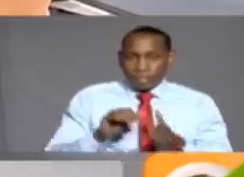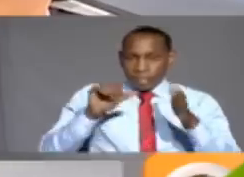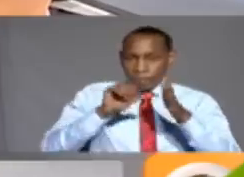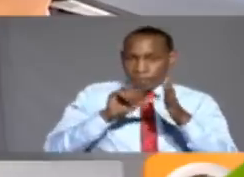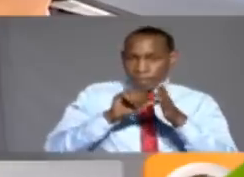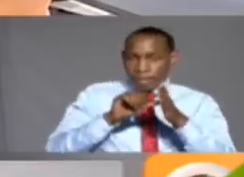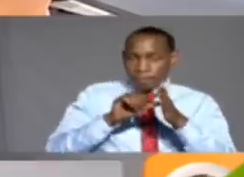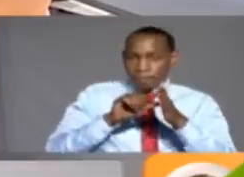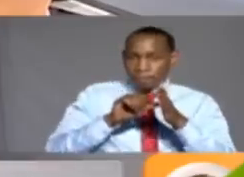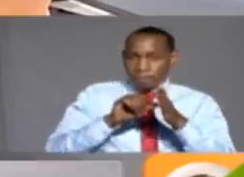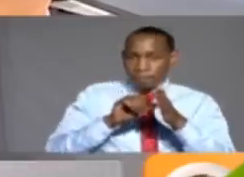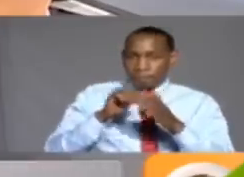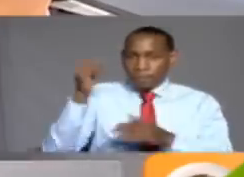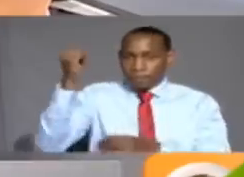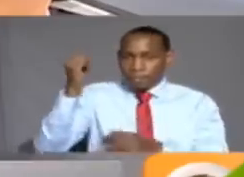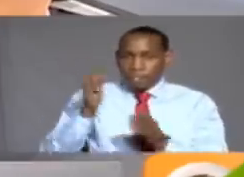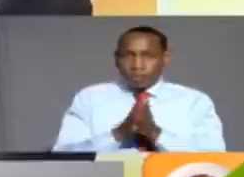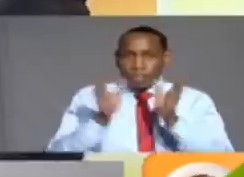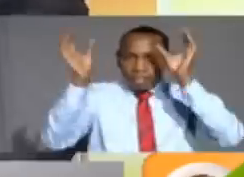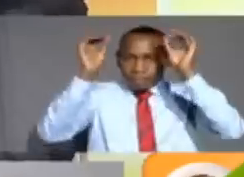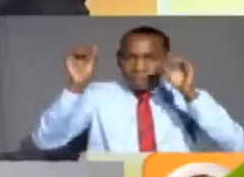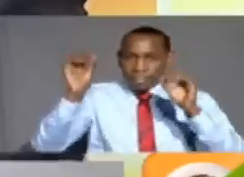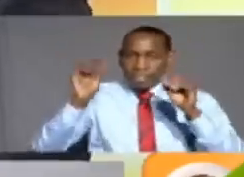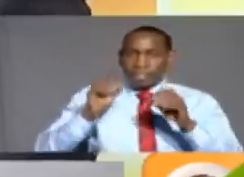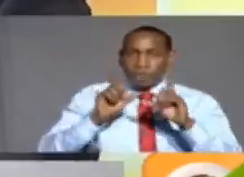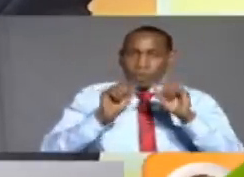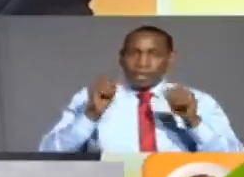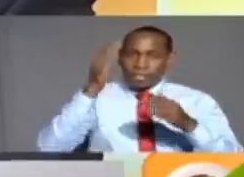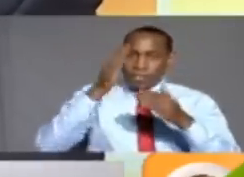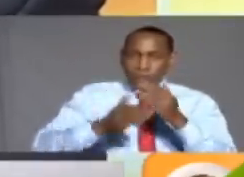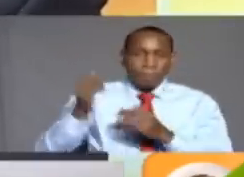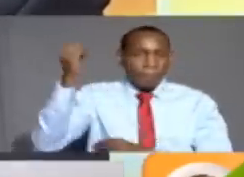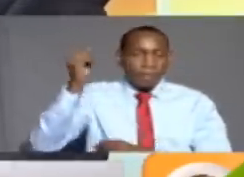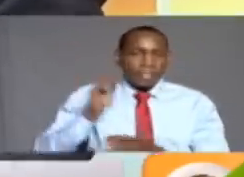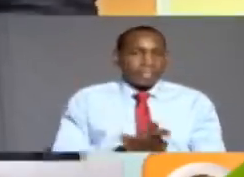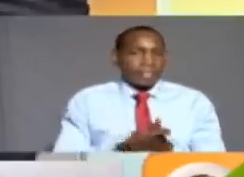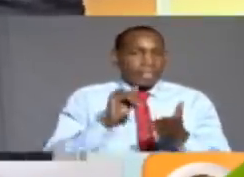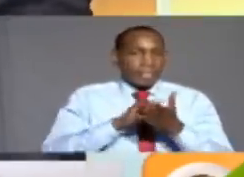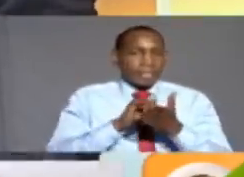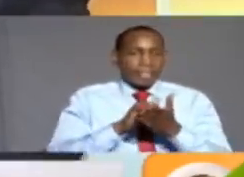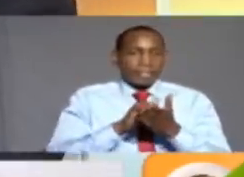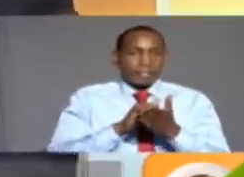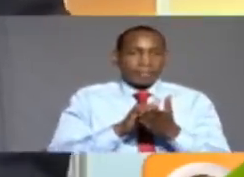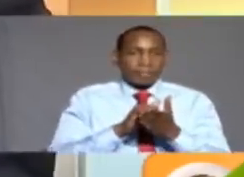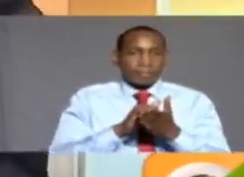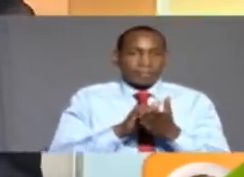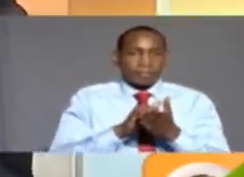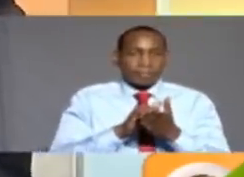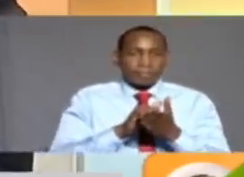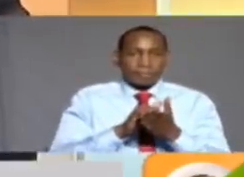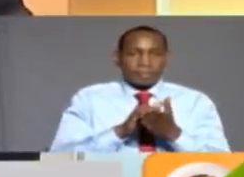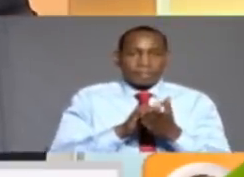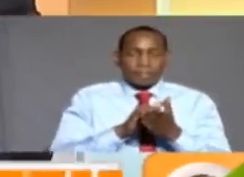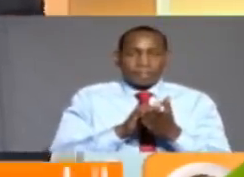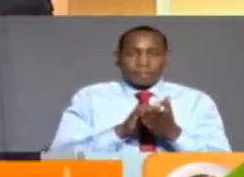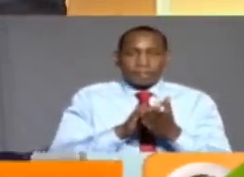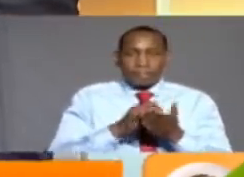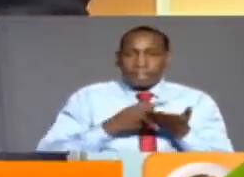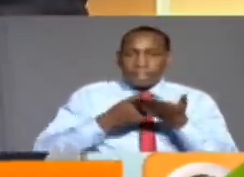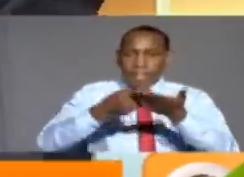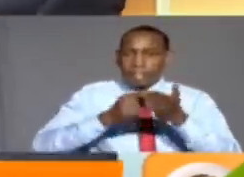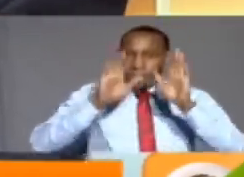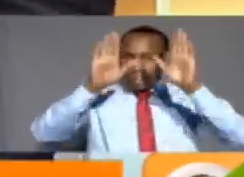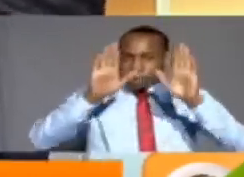the problem about the noise and going back to where the president was saying, stop the noise. The problem about the noise is that in the middle of that noise, we don't actually talk about the important things. Okay. We don't talk